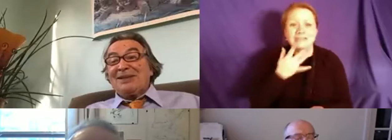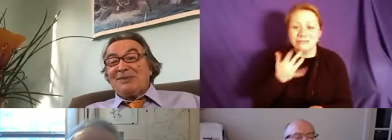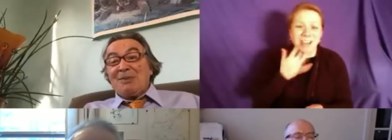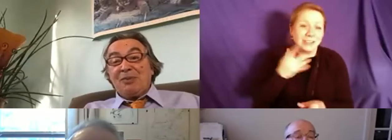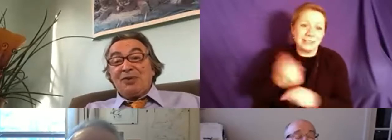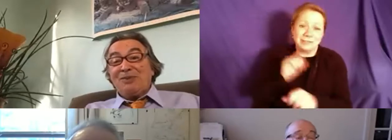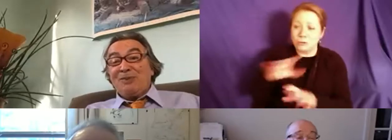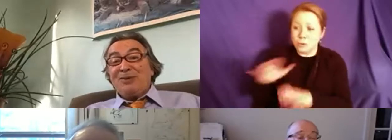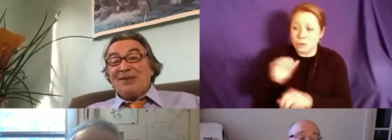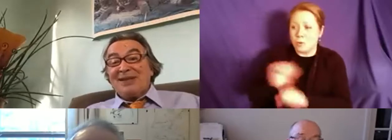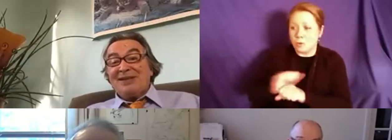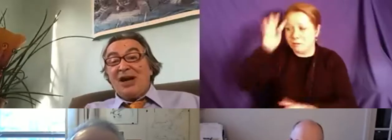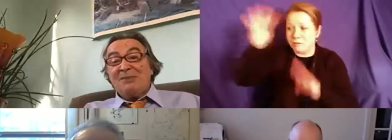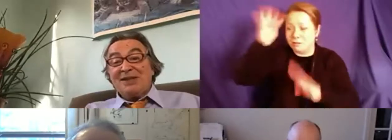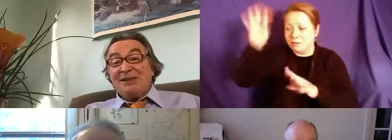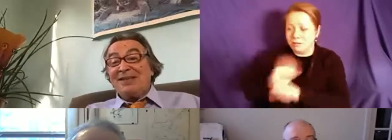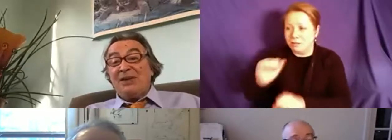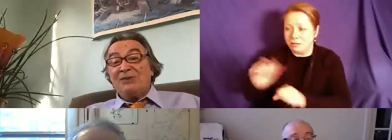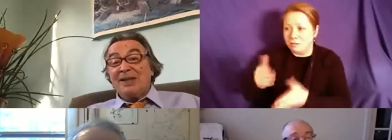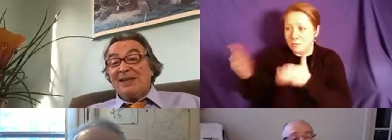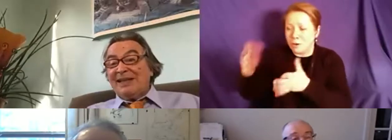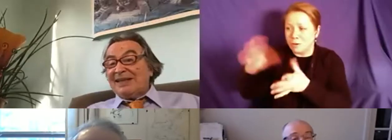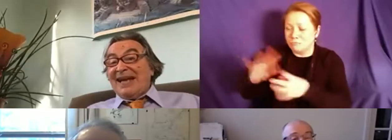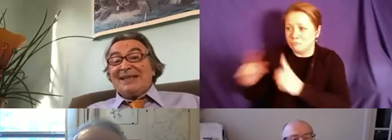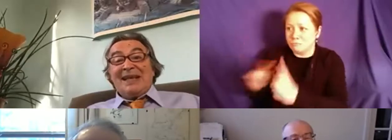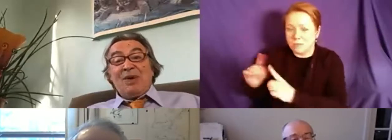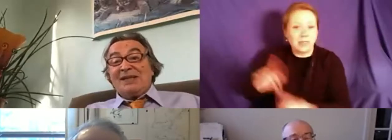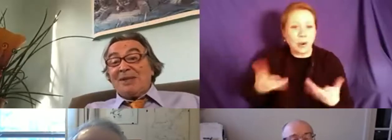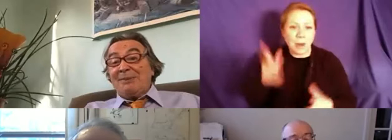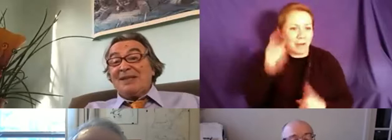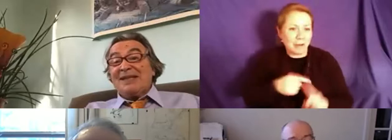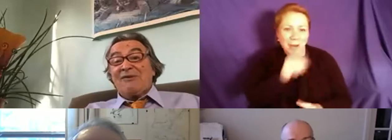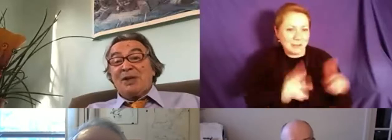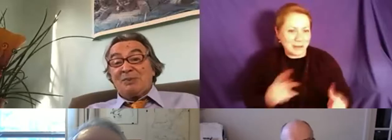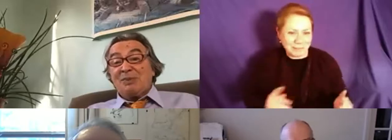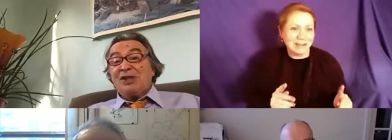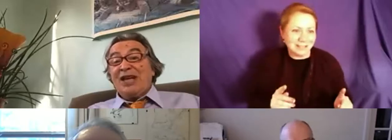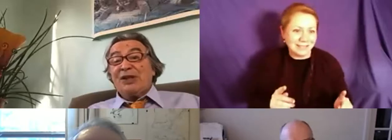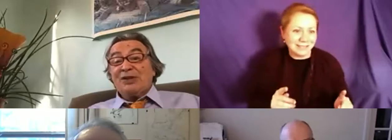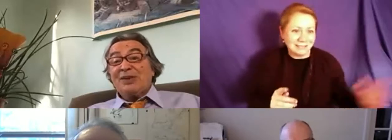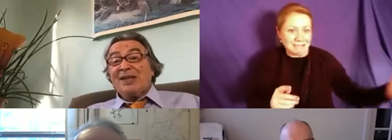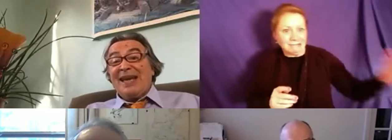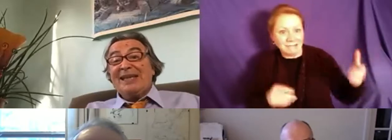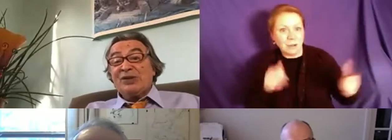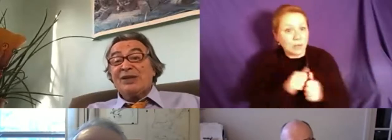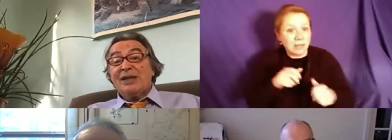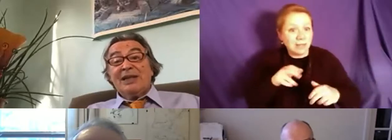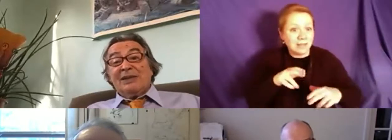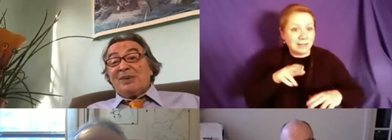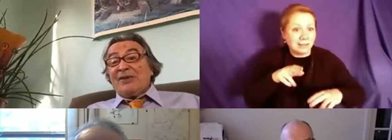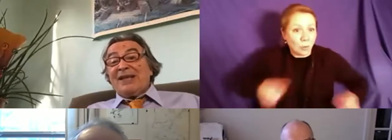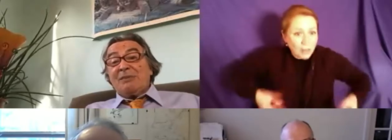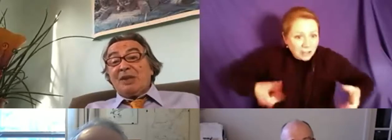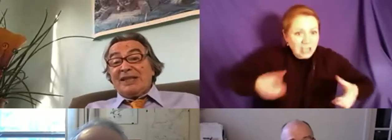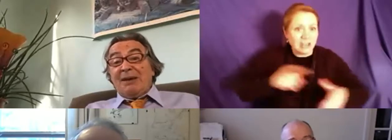and come up with their proposals and talk amongst themselves. But the last thing they want sometimes is to have a bunch of people in chairs or with canes or